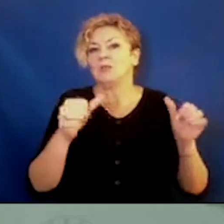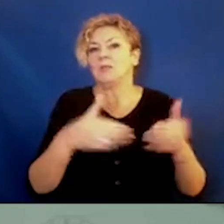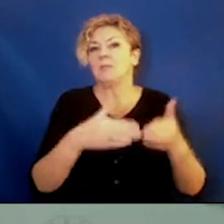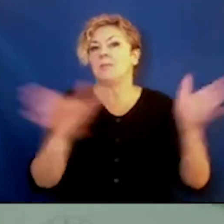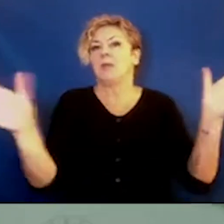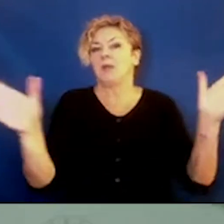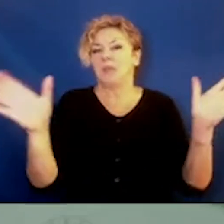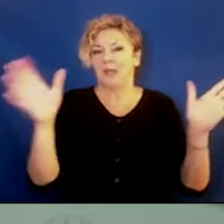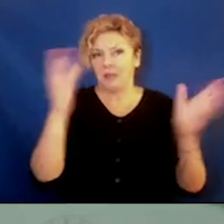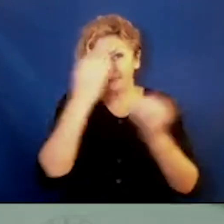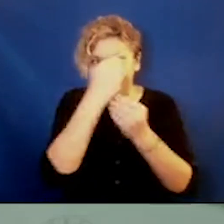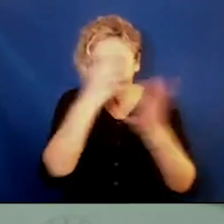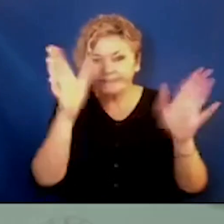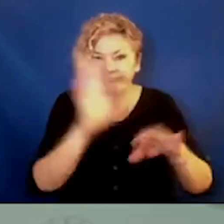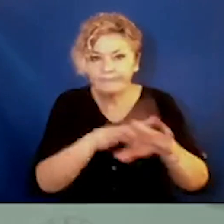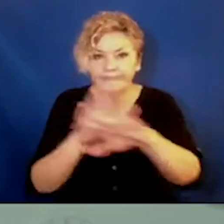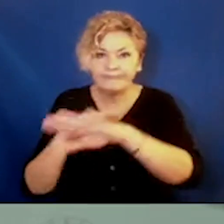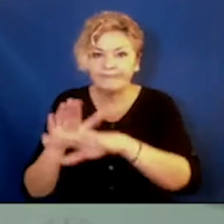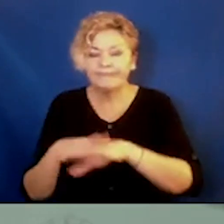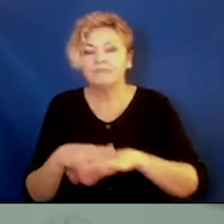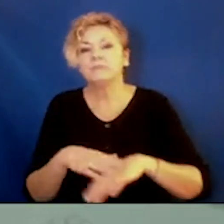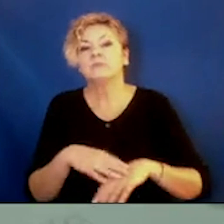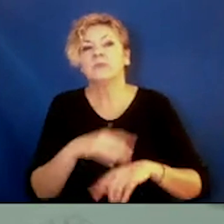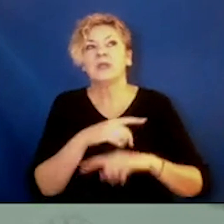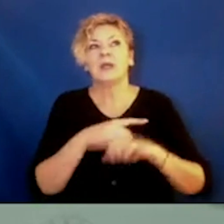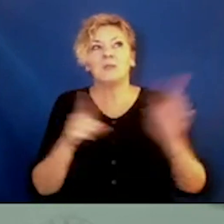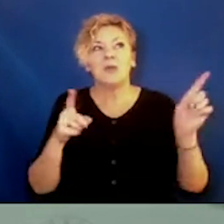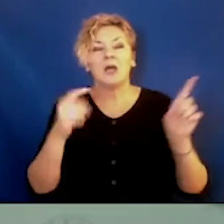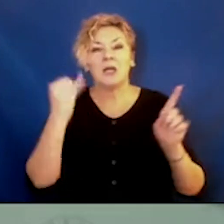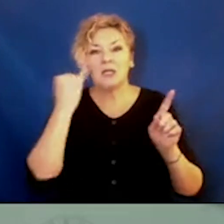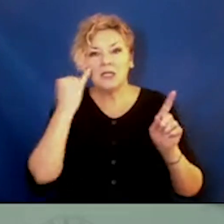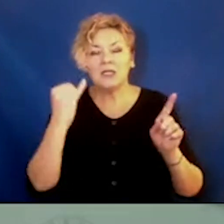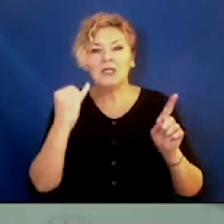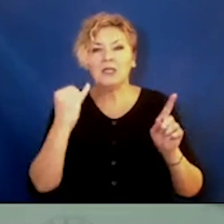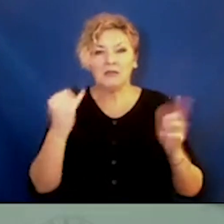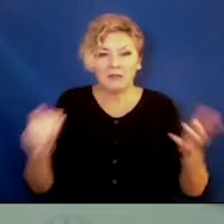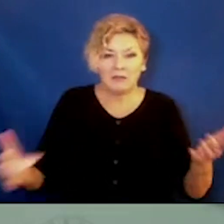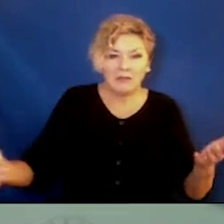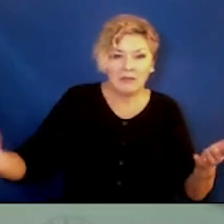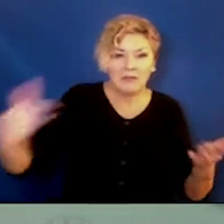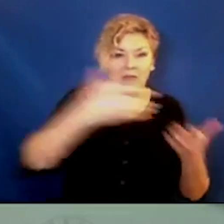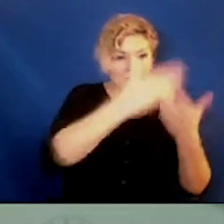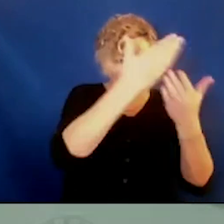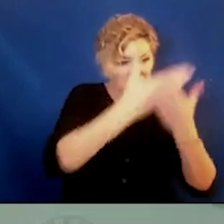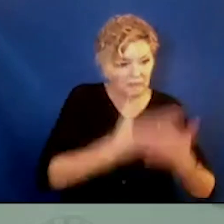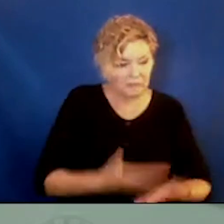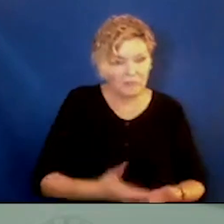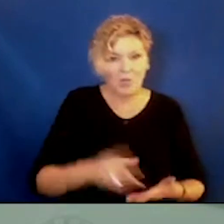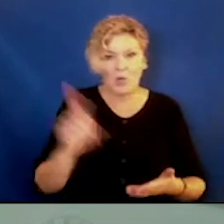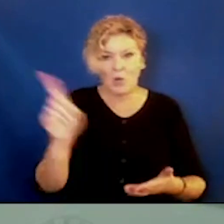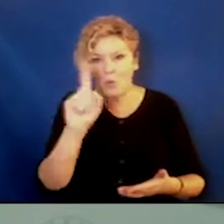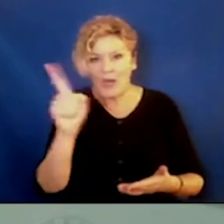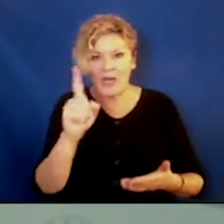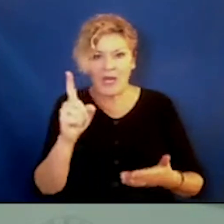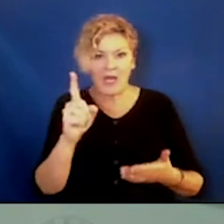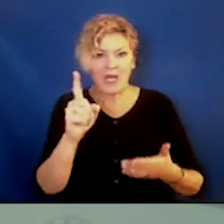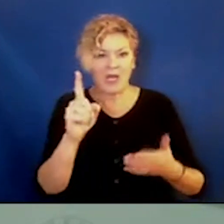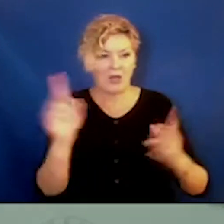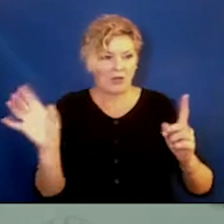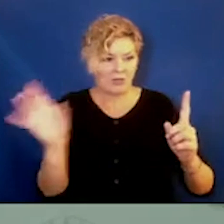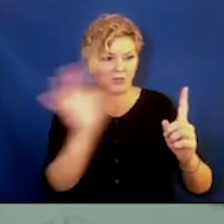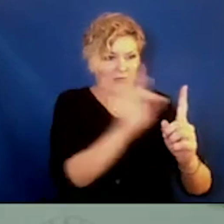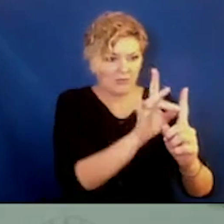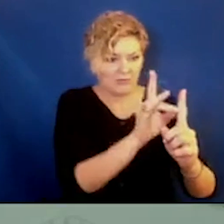there to be a public notification or an exposure outbreak declared? Like, what's the threshold? Again, if there were